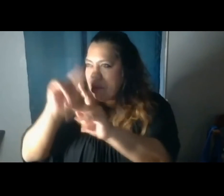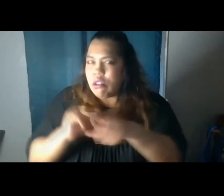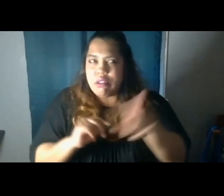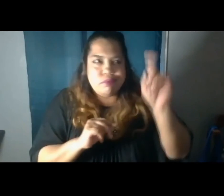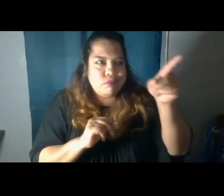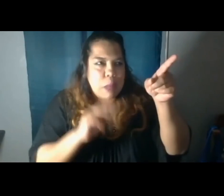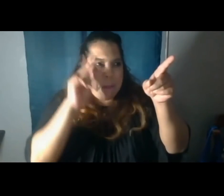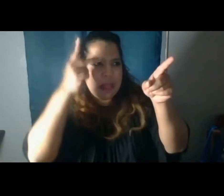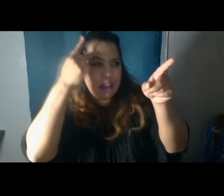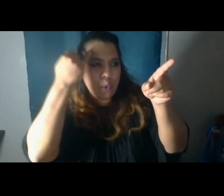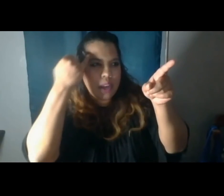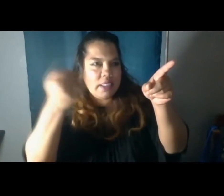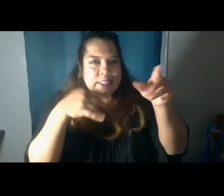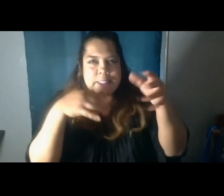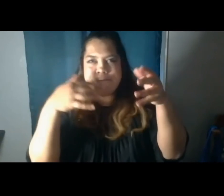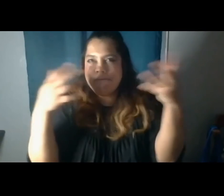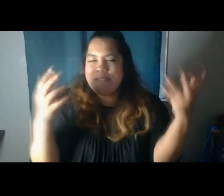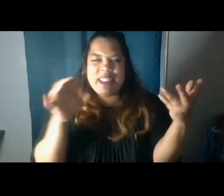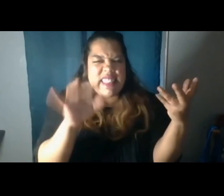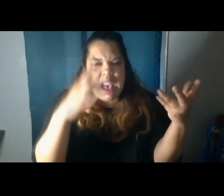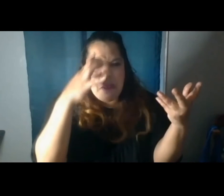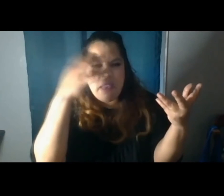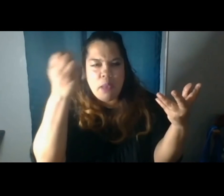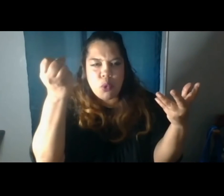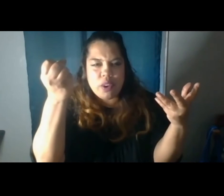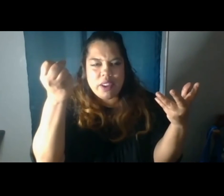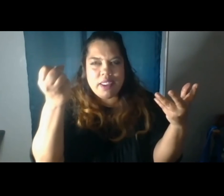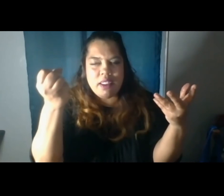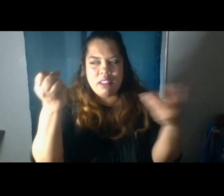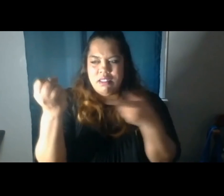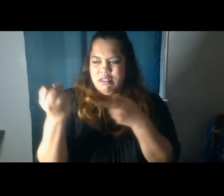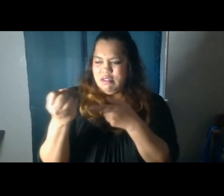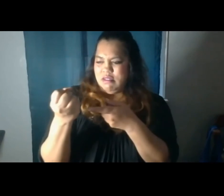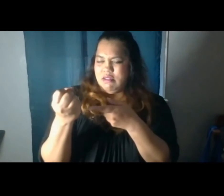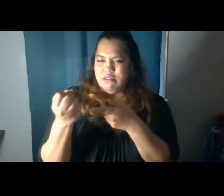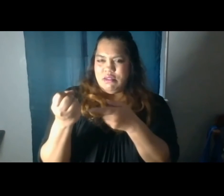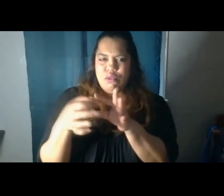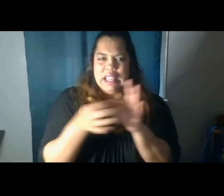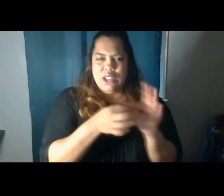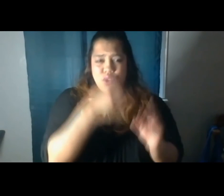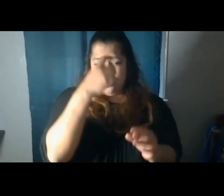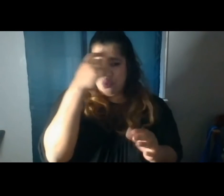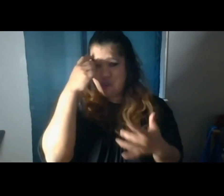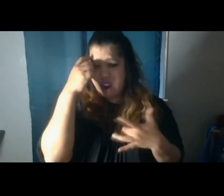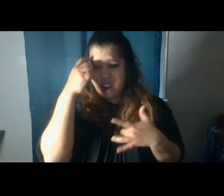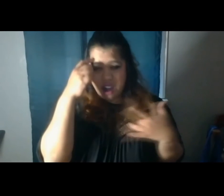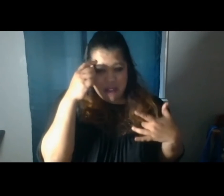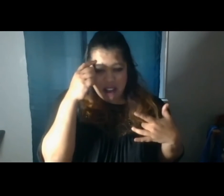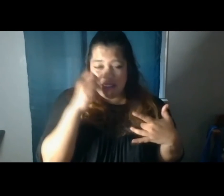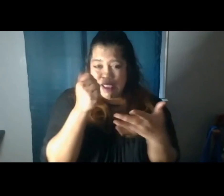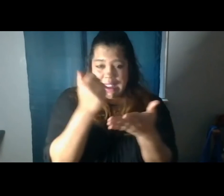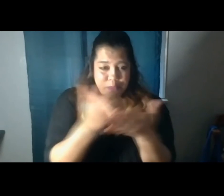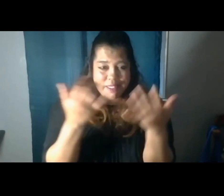whatever. If the memory of my being traumatized as a child does not serve me where I am right here and right